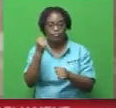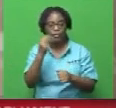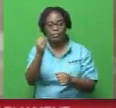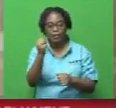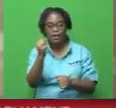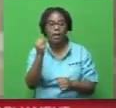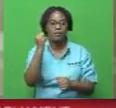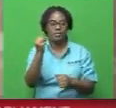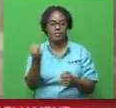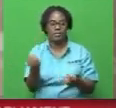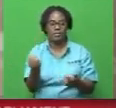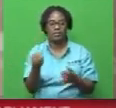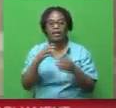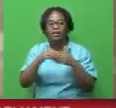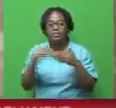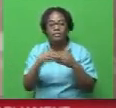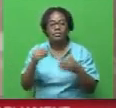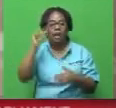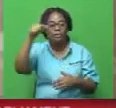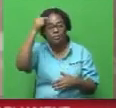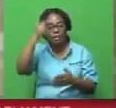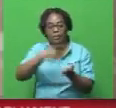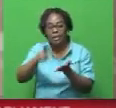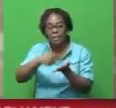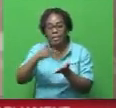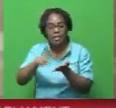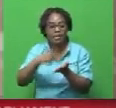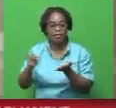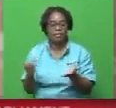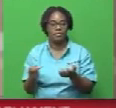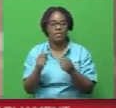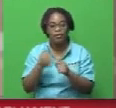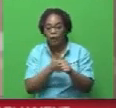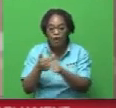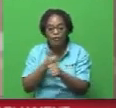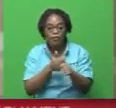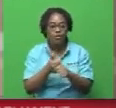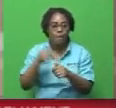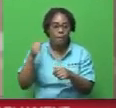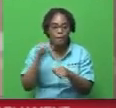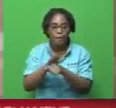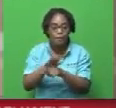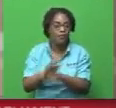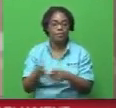their political rivals in the most underhanded manner that we have ever seen in this country.